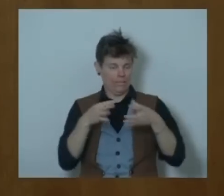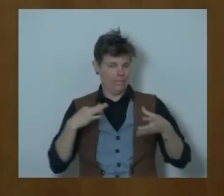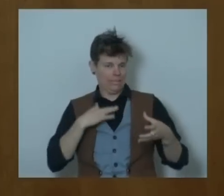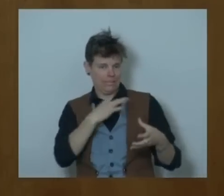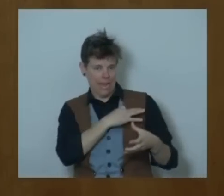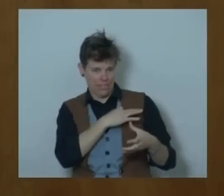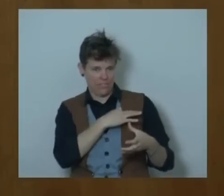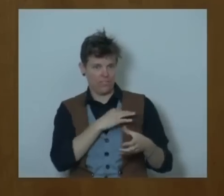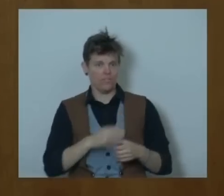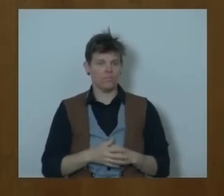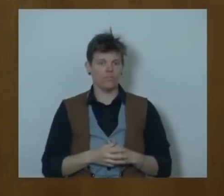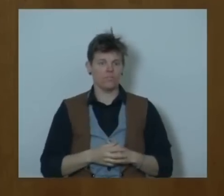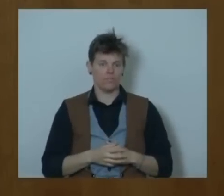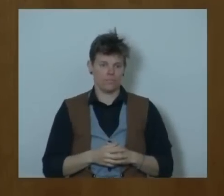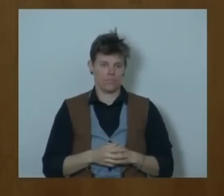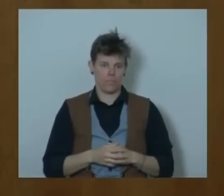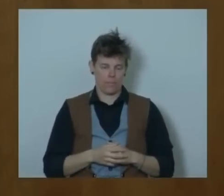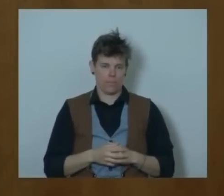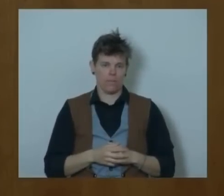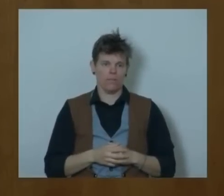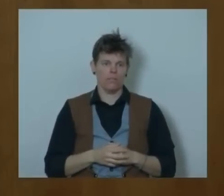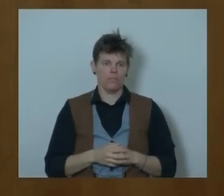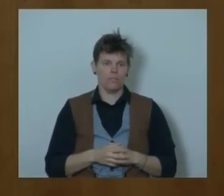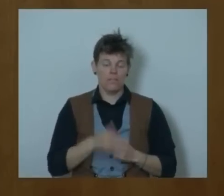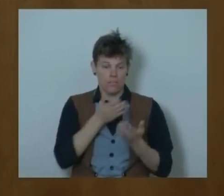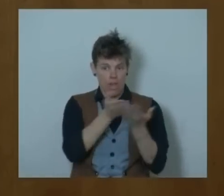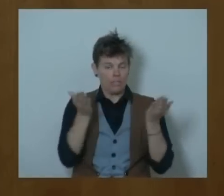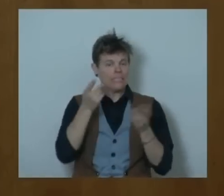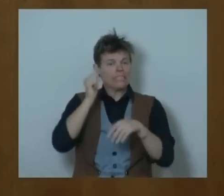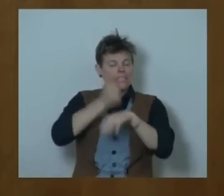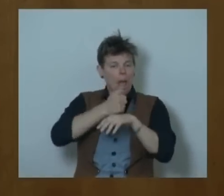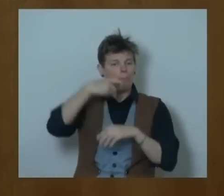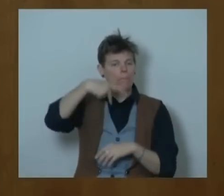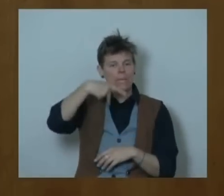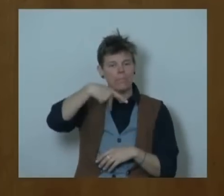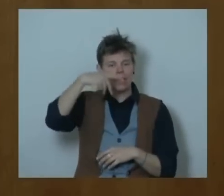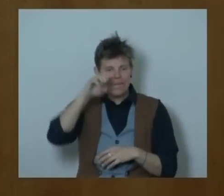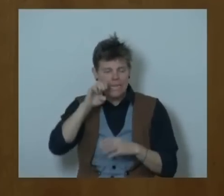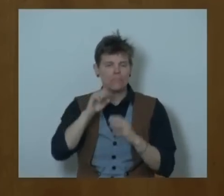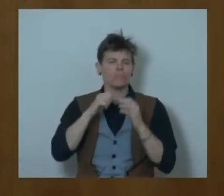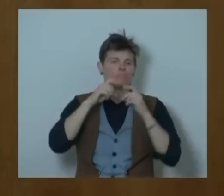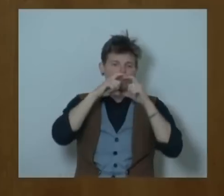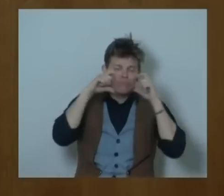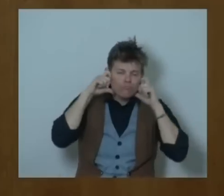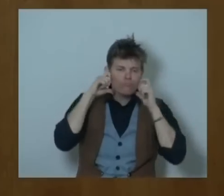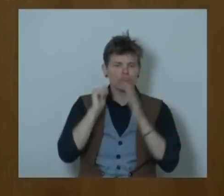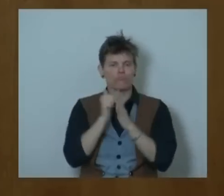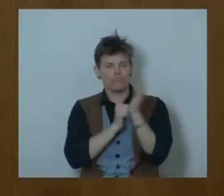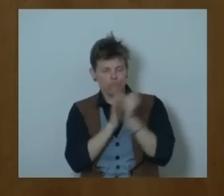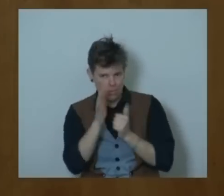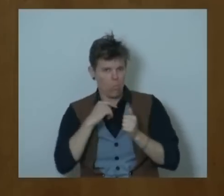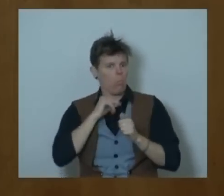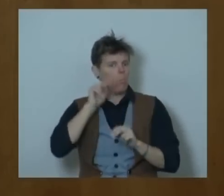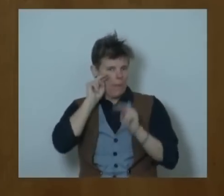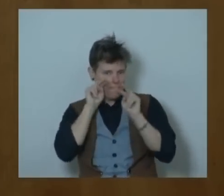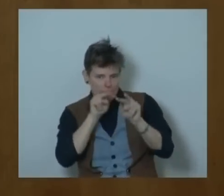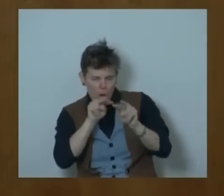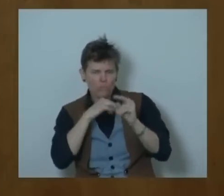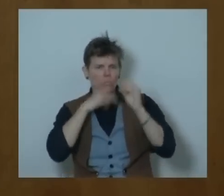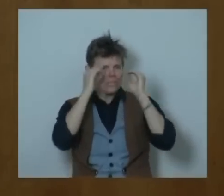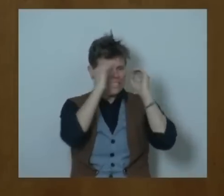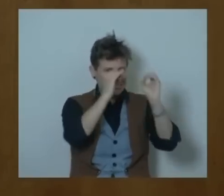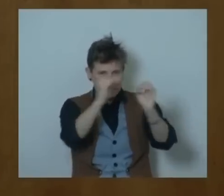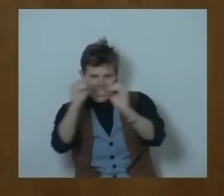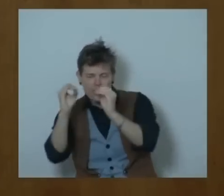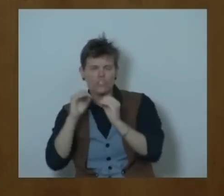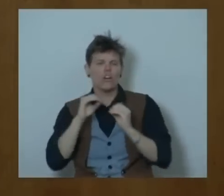control protocols that we've taught them, that we've reviewed with them, that we're monitoring that we're supporting them. It's hard